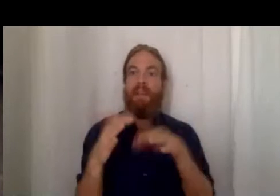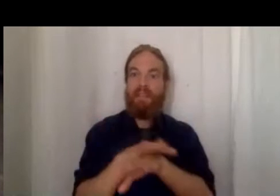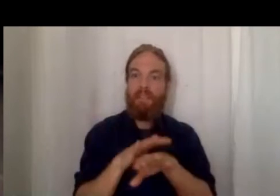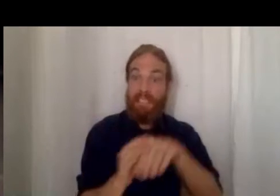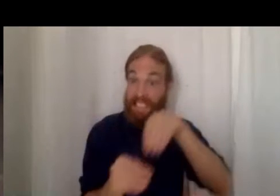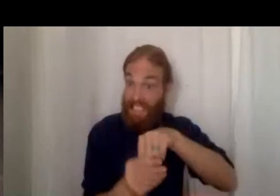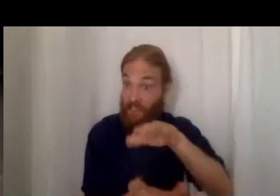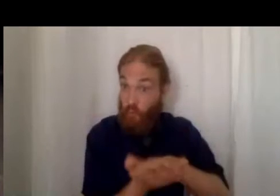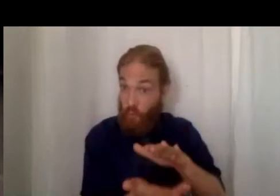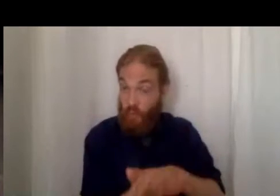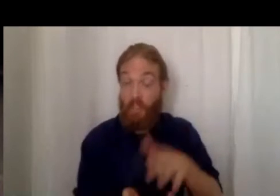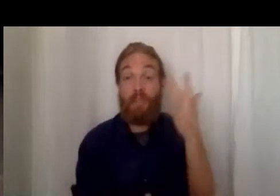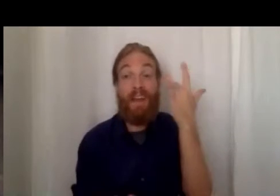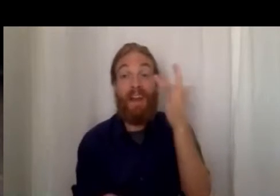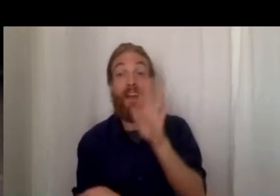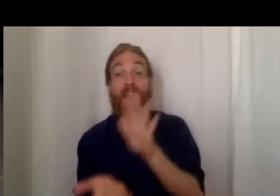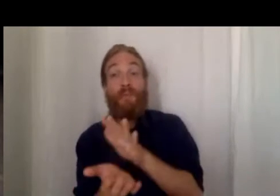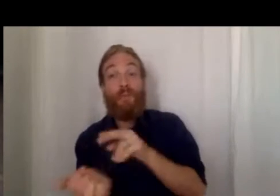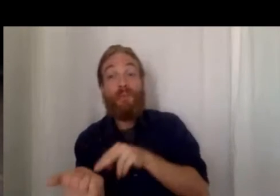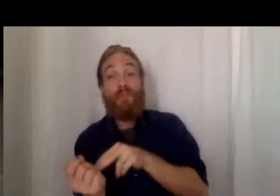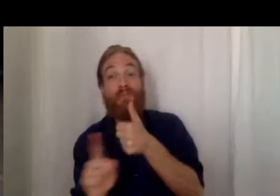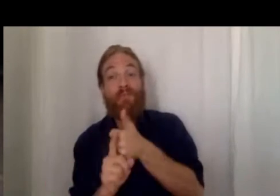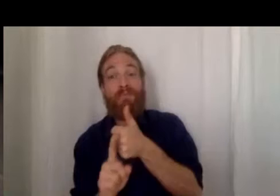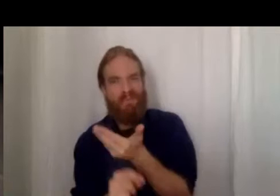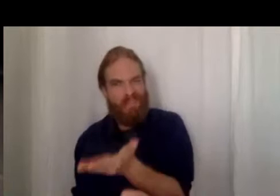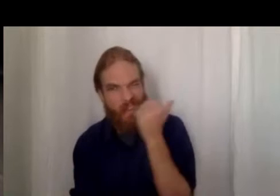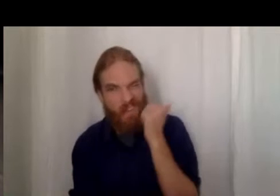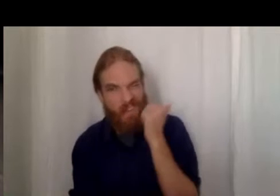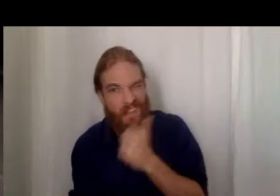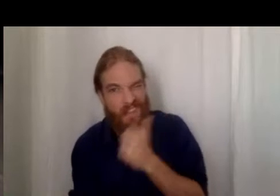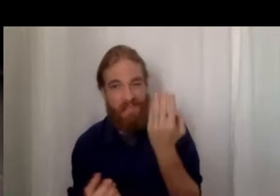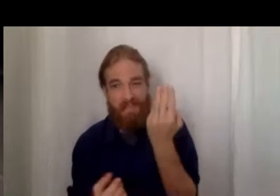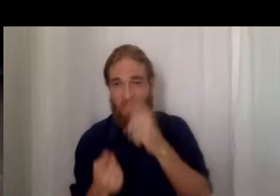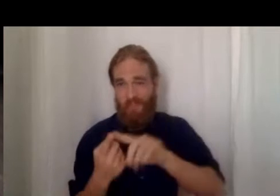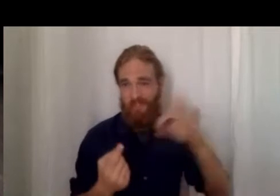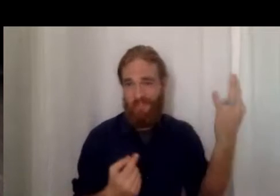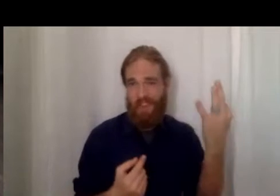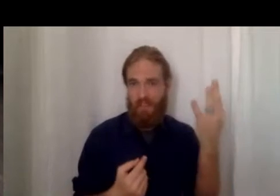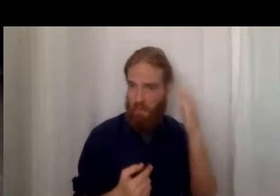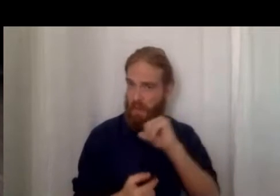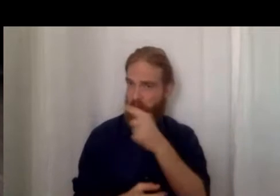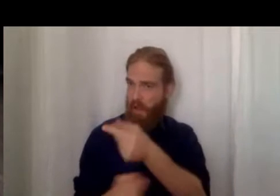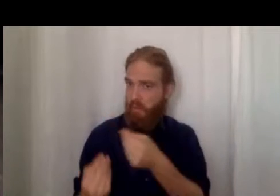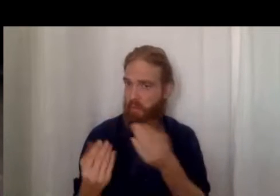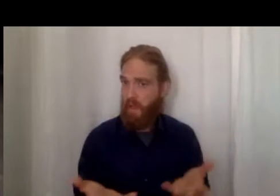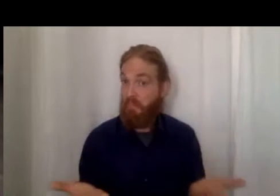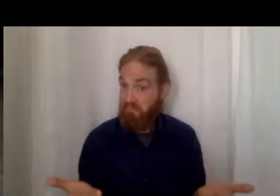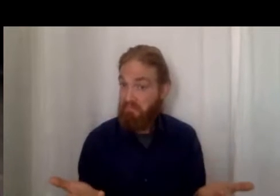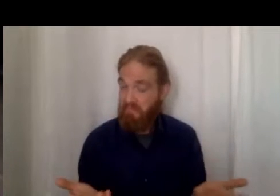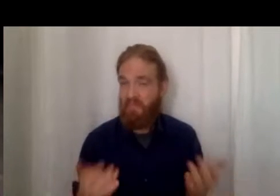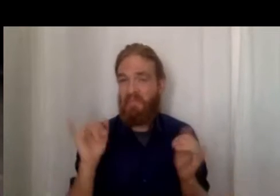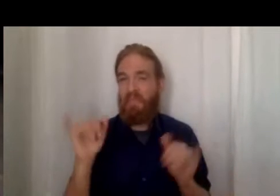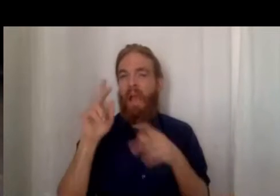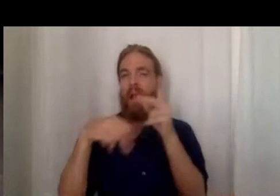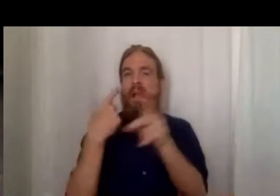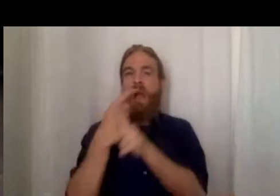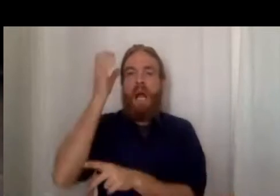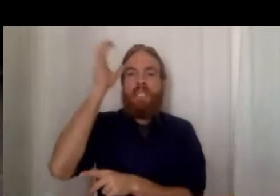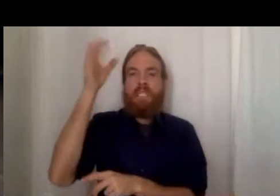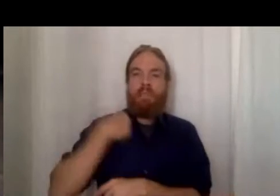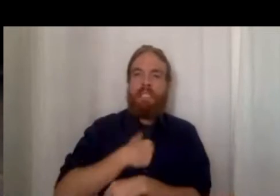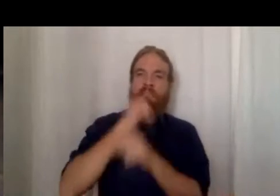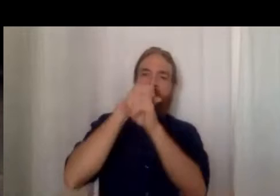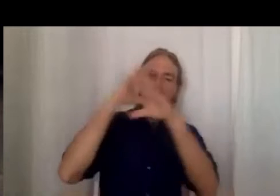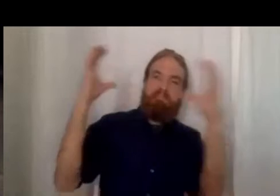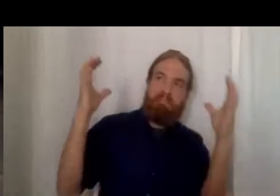to Friday. So that's a concept that I have in my mind, is to allow those school nurses to give vaccines